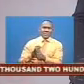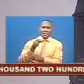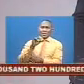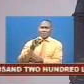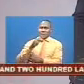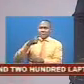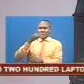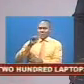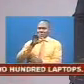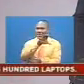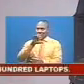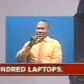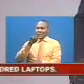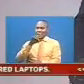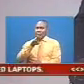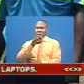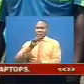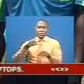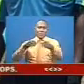the East Atiwa Constituency.